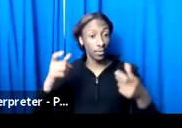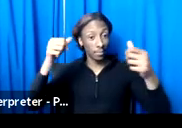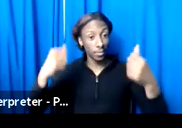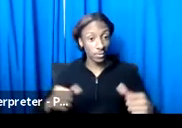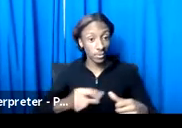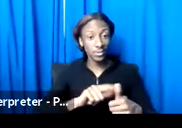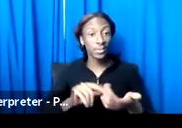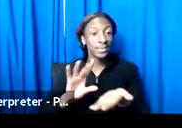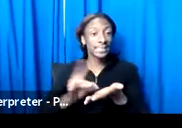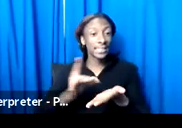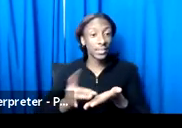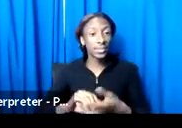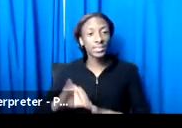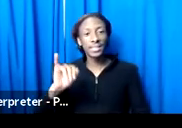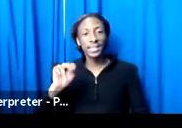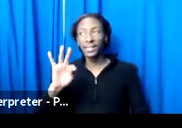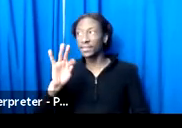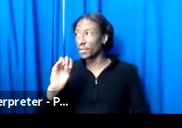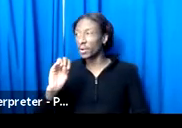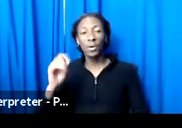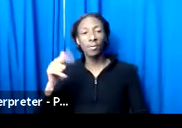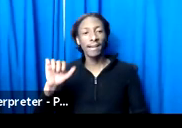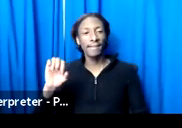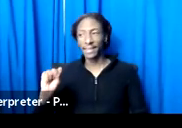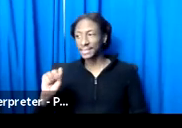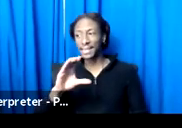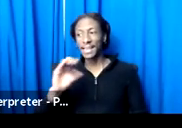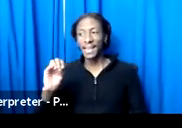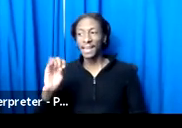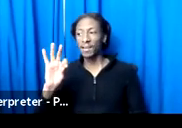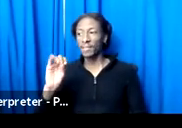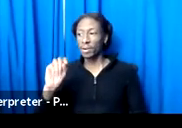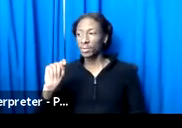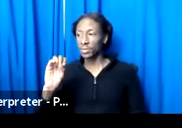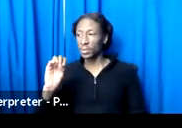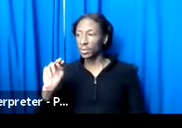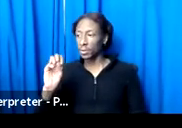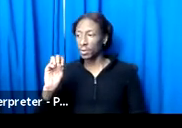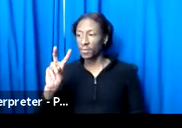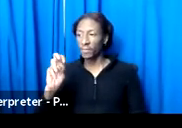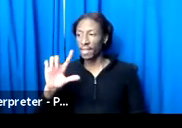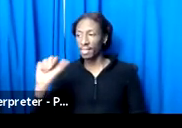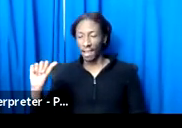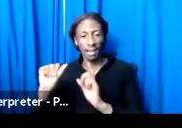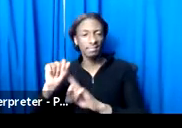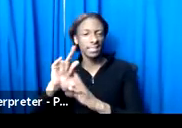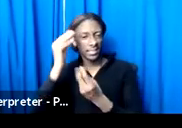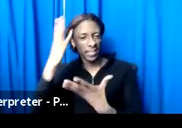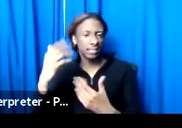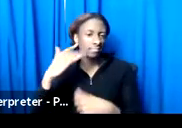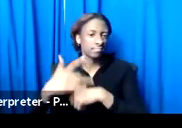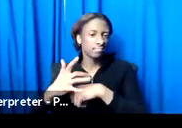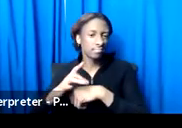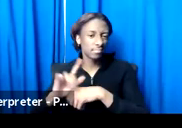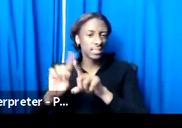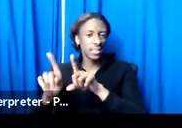stickers, infographics, and photonovellas. And again, the photonovellas are available in different languages. The posters are